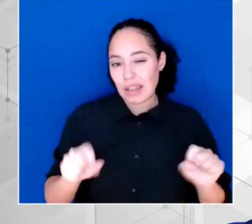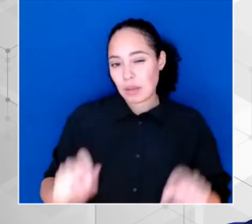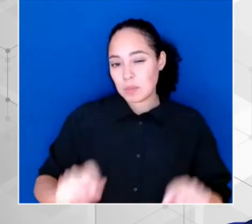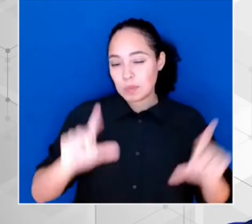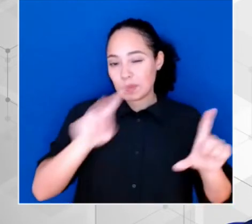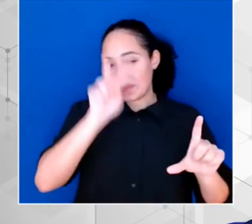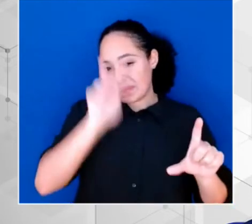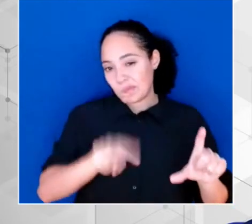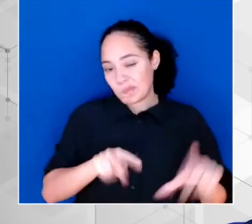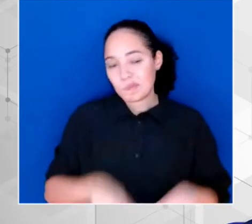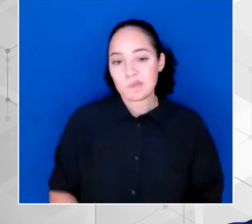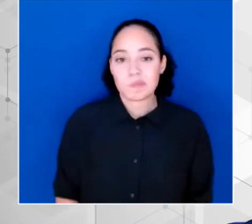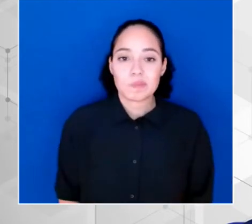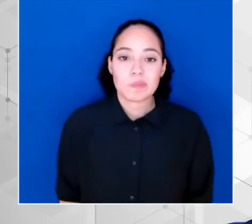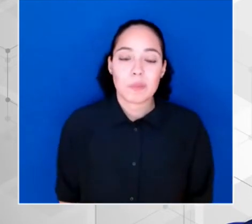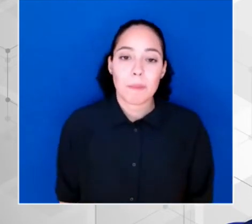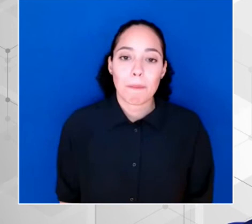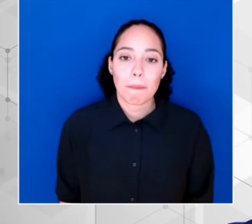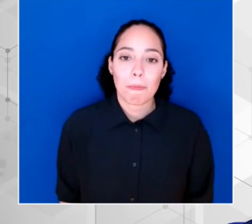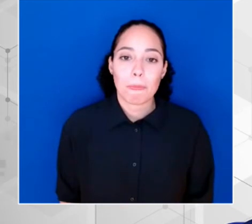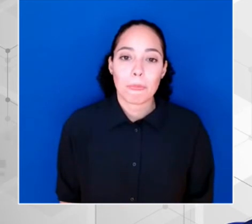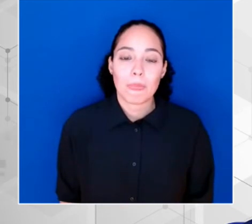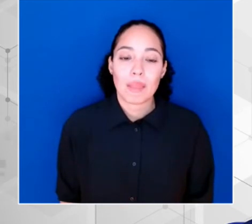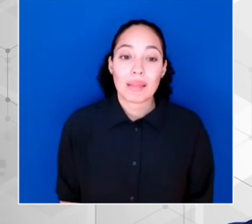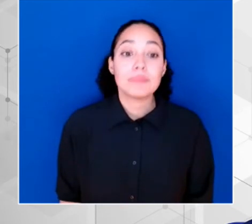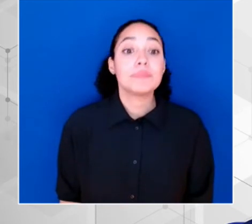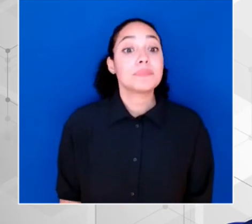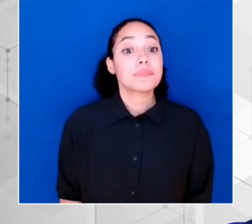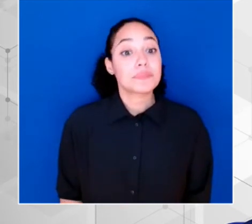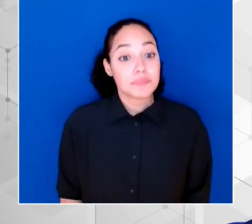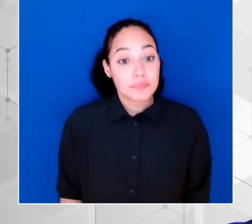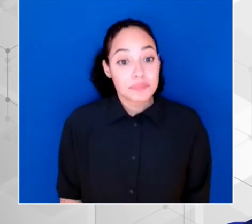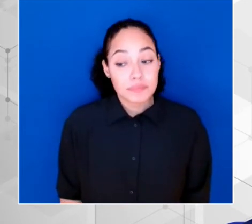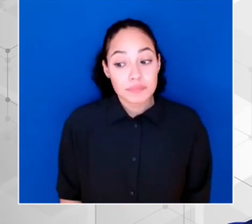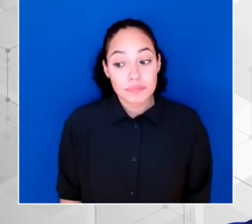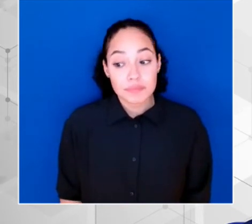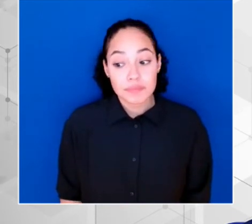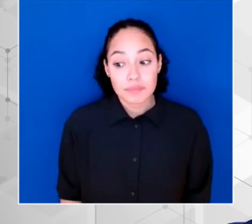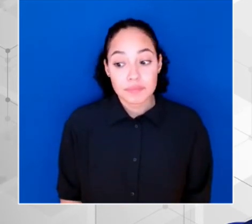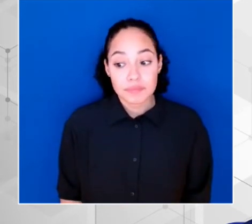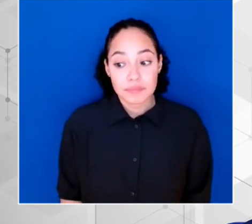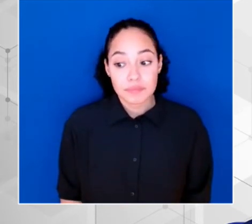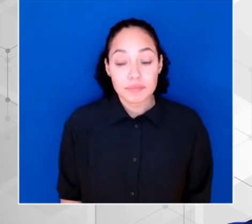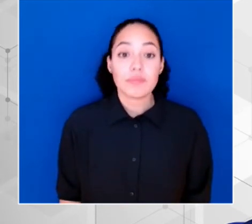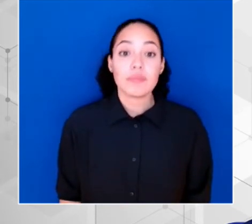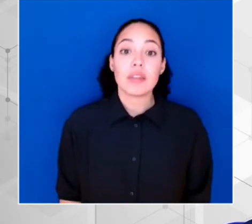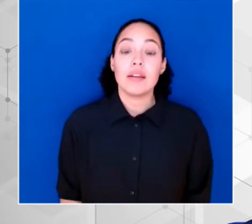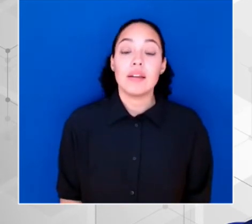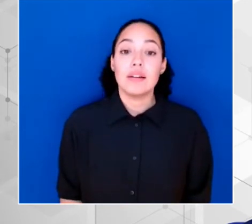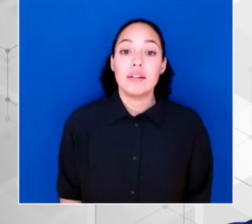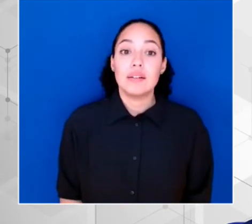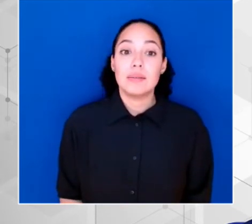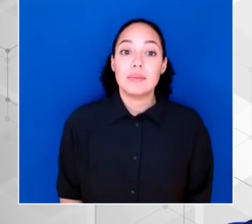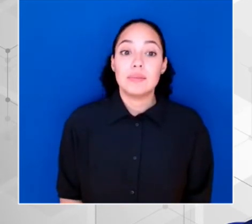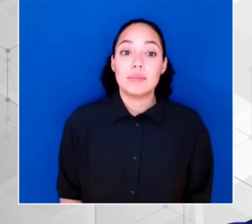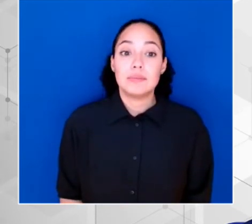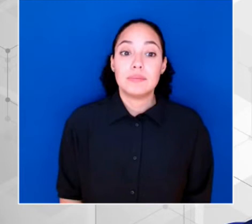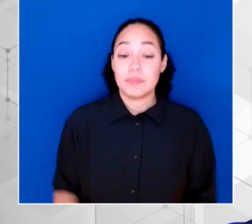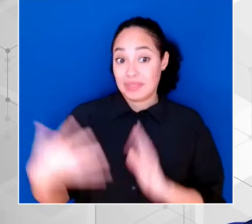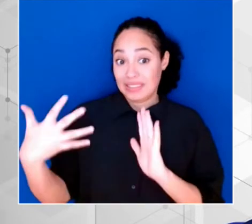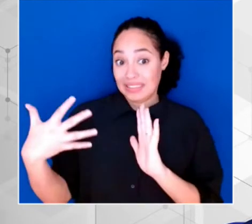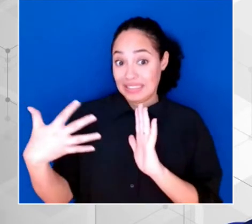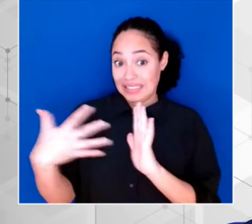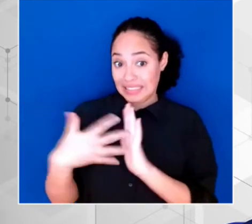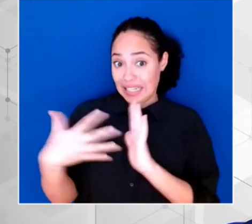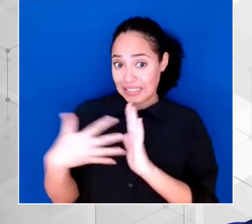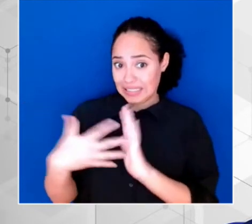And we said at the beginning that automate tests can only tackle and identify